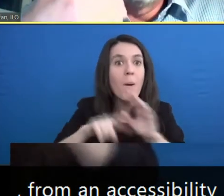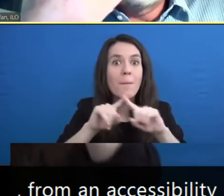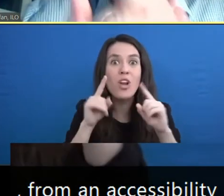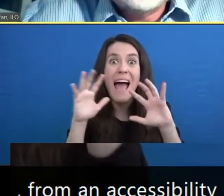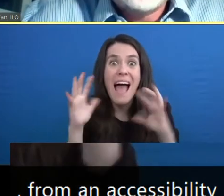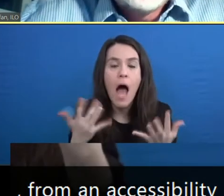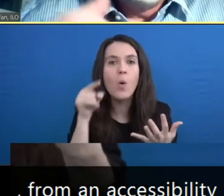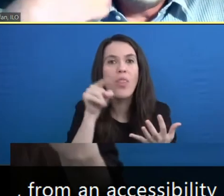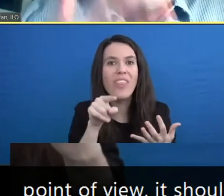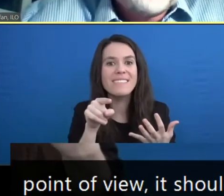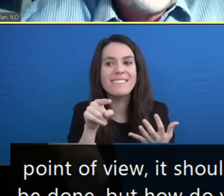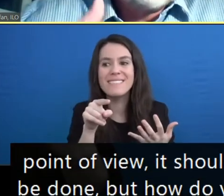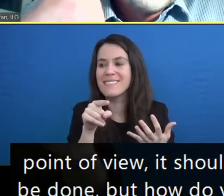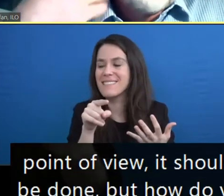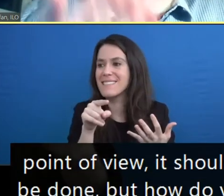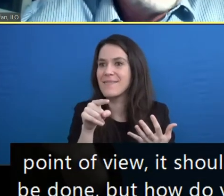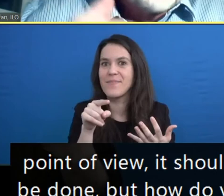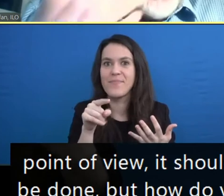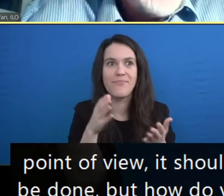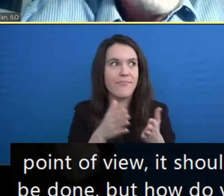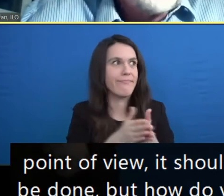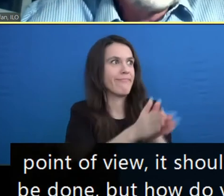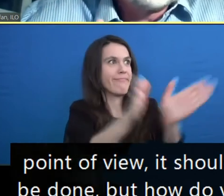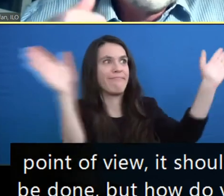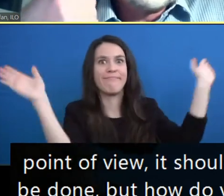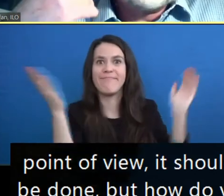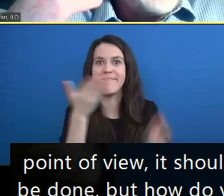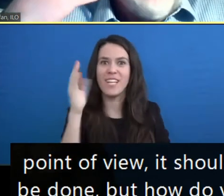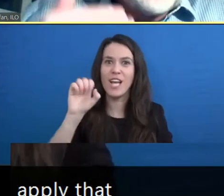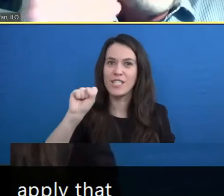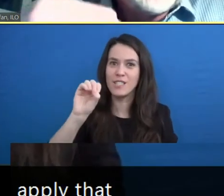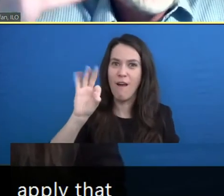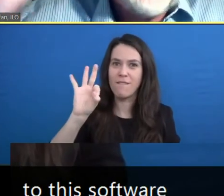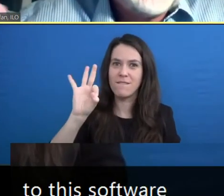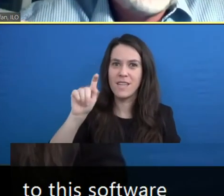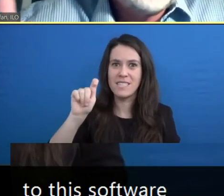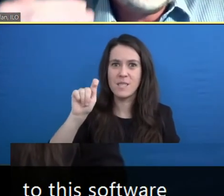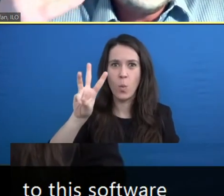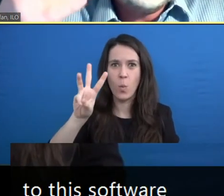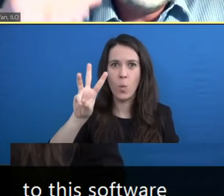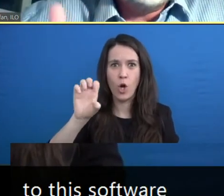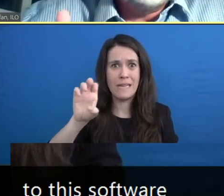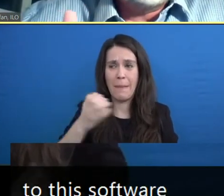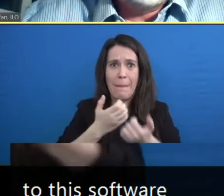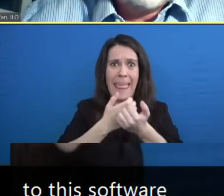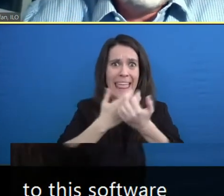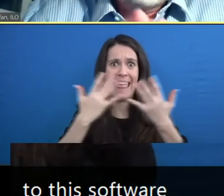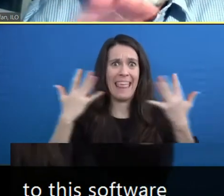to this software based on AI, which is almost every software that is out there